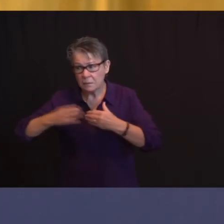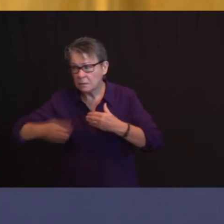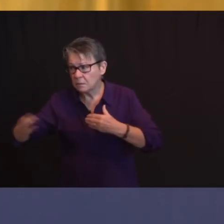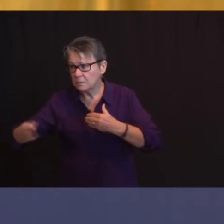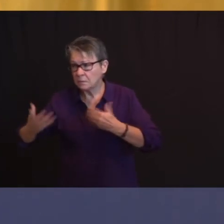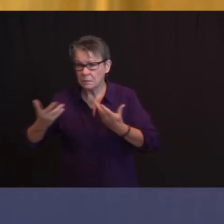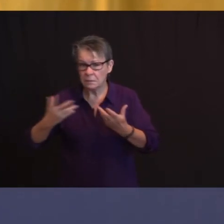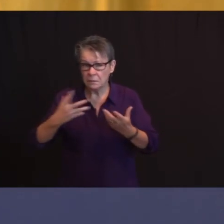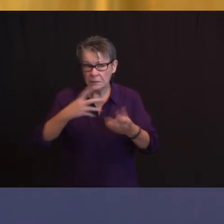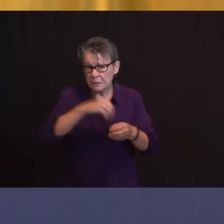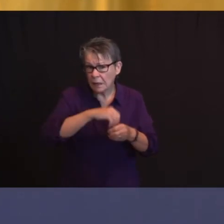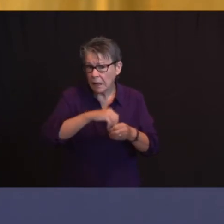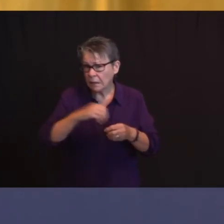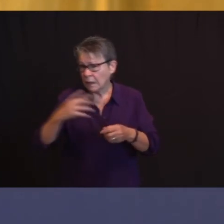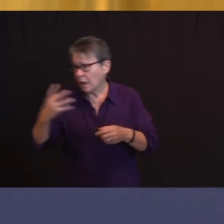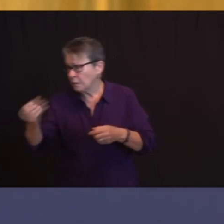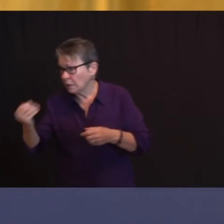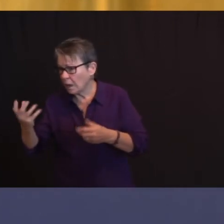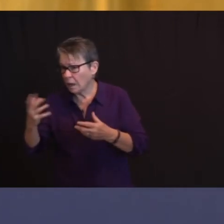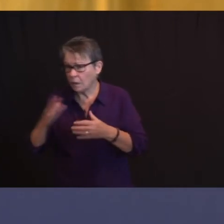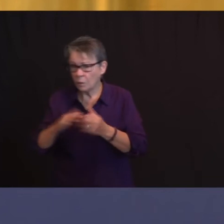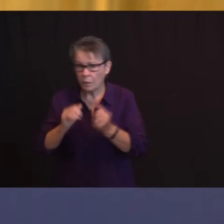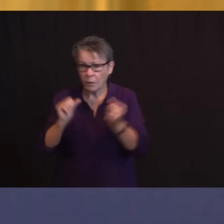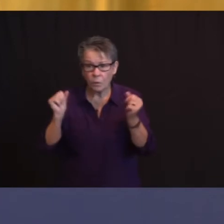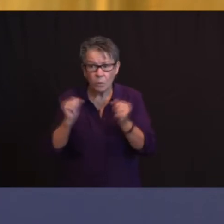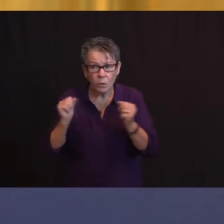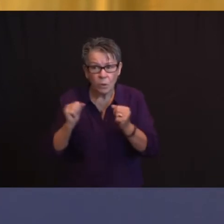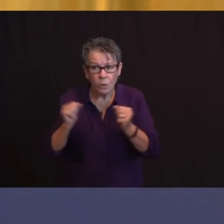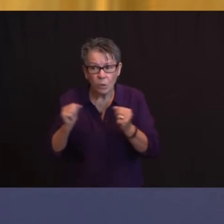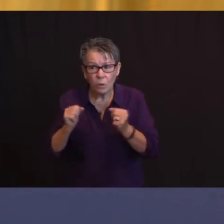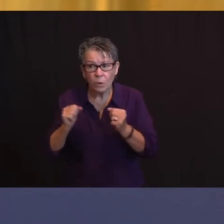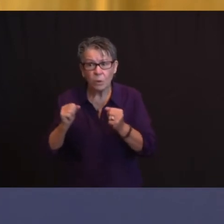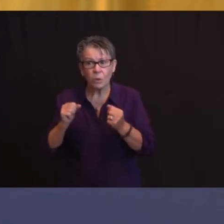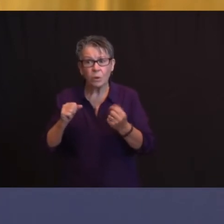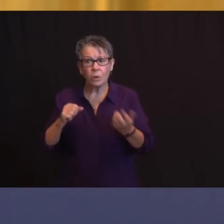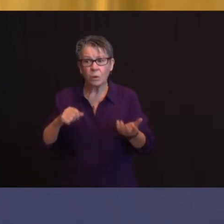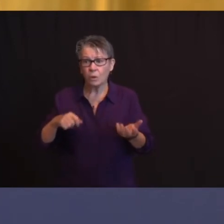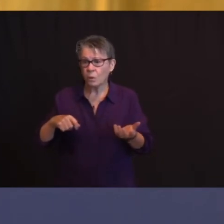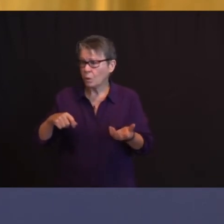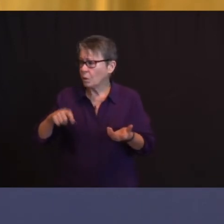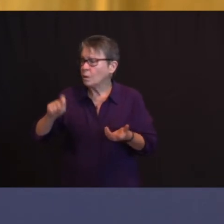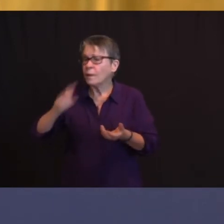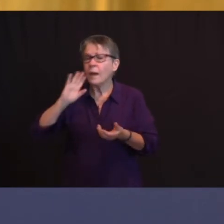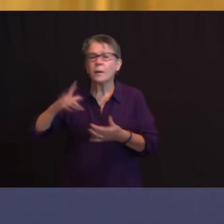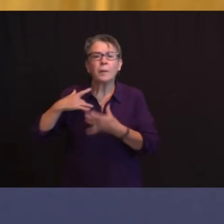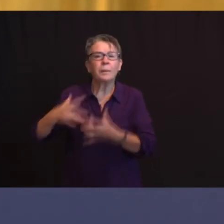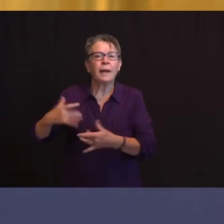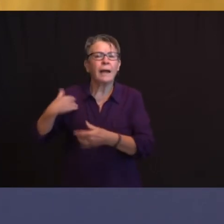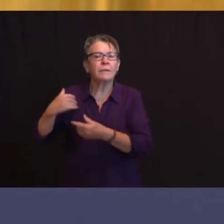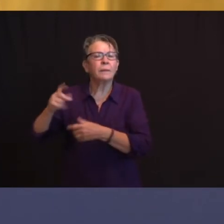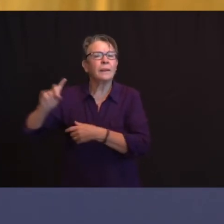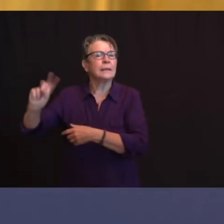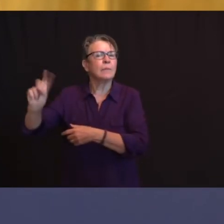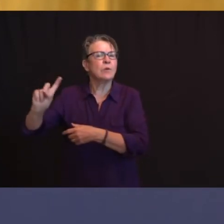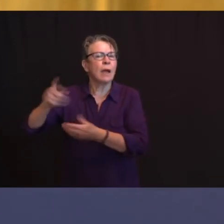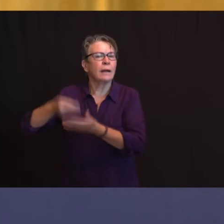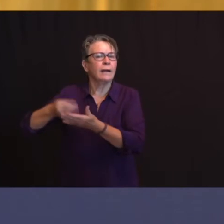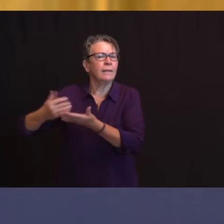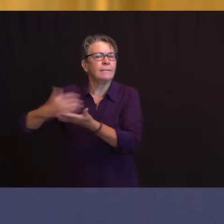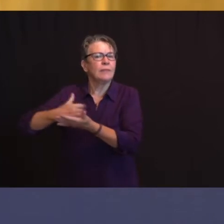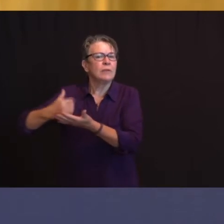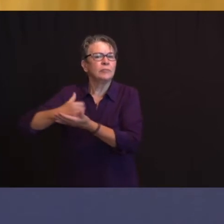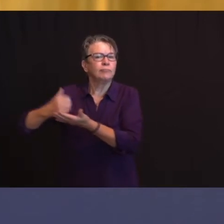members should go through with these fundraisers immediately after? Thanks. Dante, stay close, because I apologize, Dustin, on the first couple. You